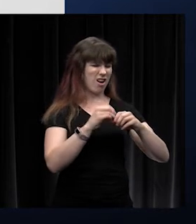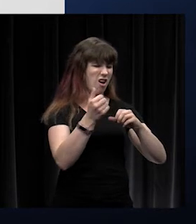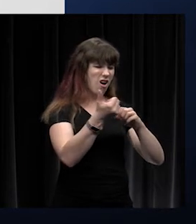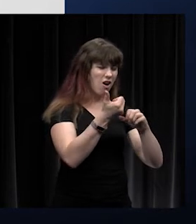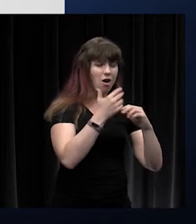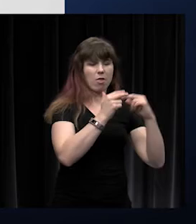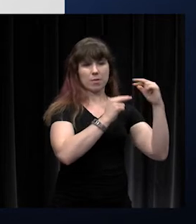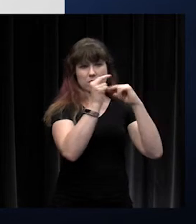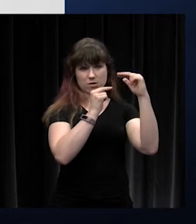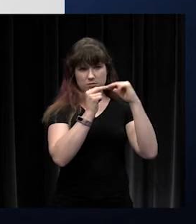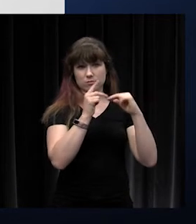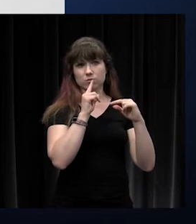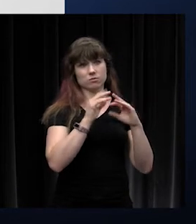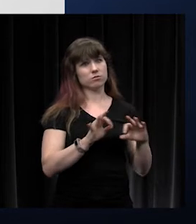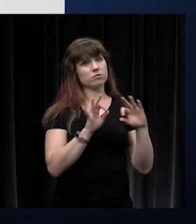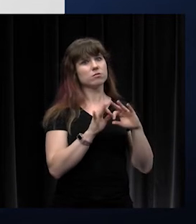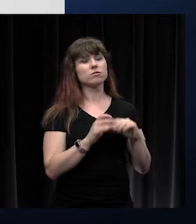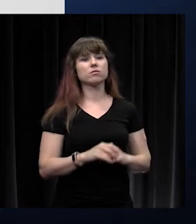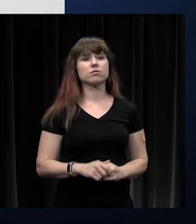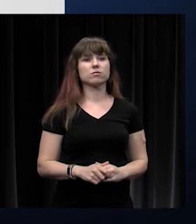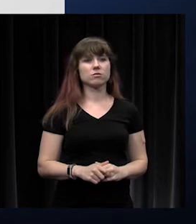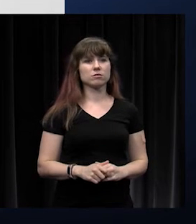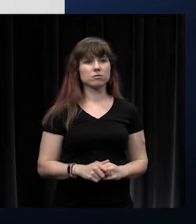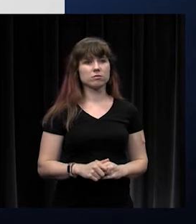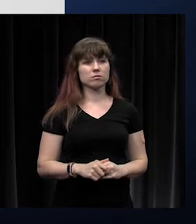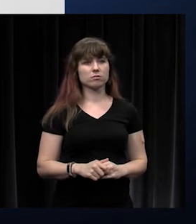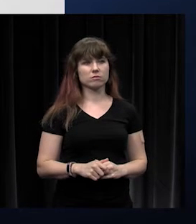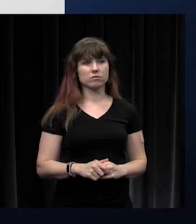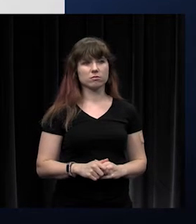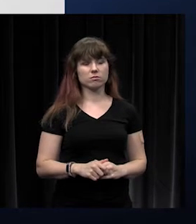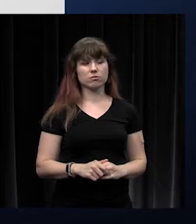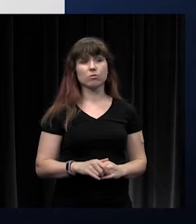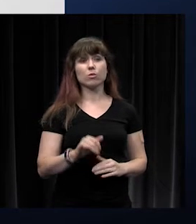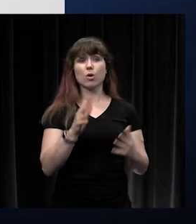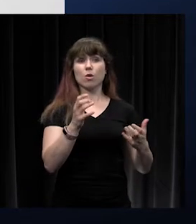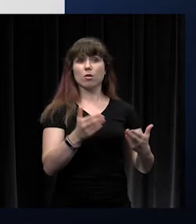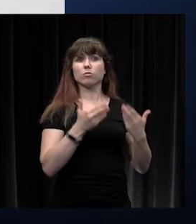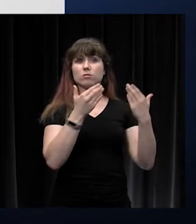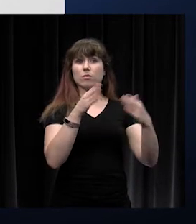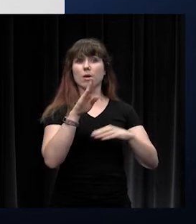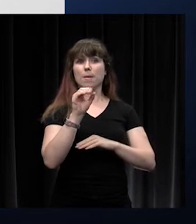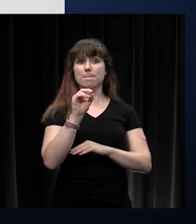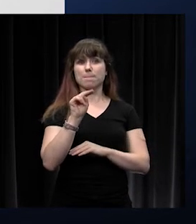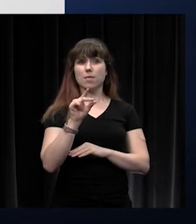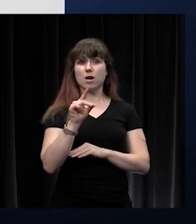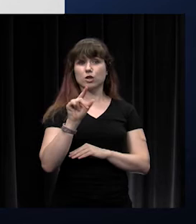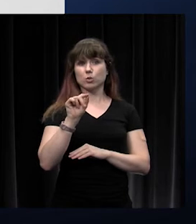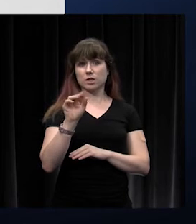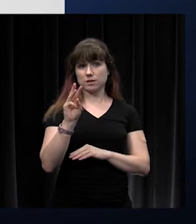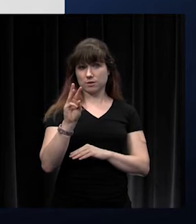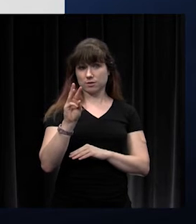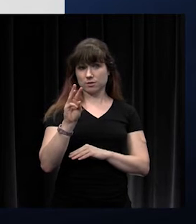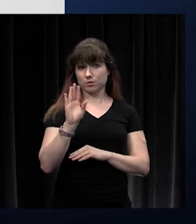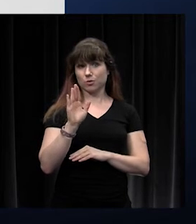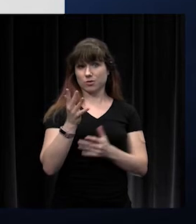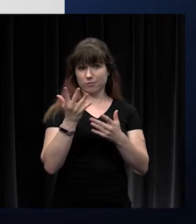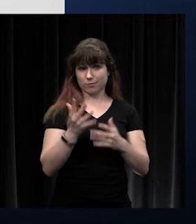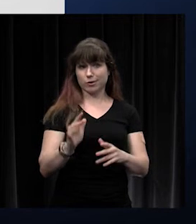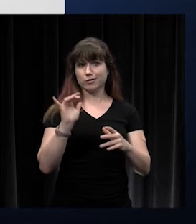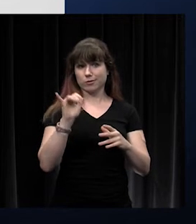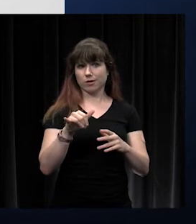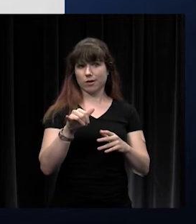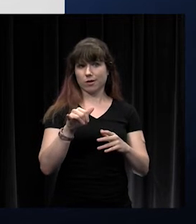very important. I was also wanted to bring forward the bond 2016. We'll finish out the